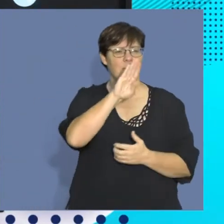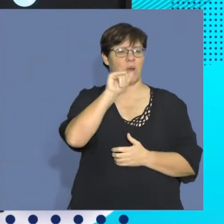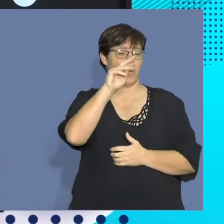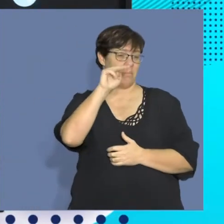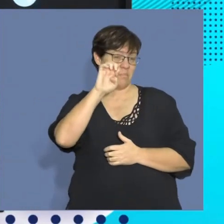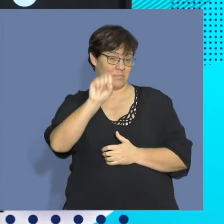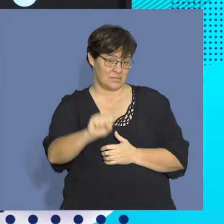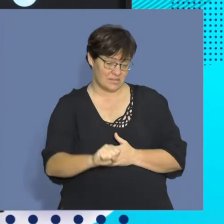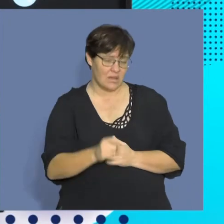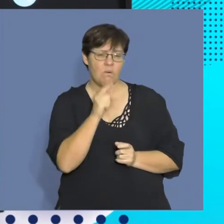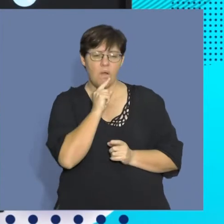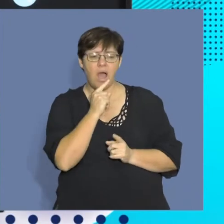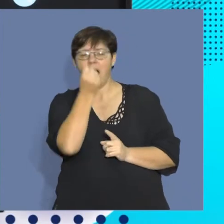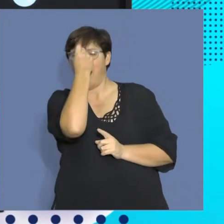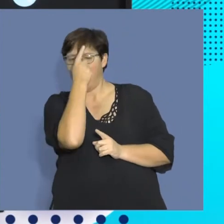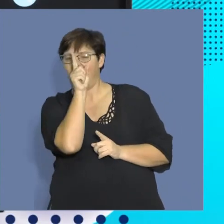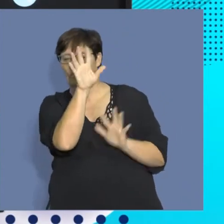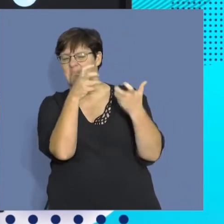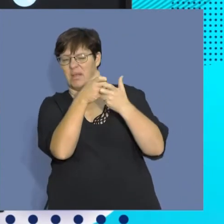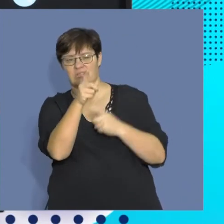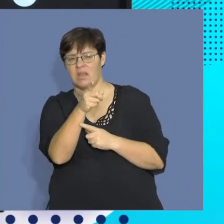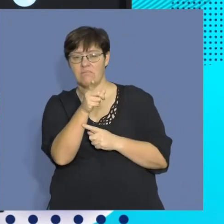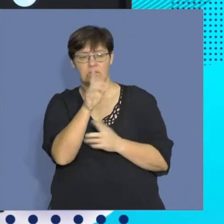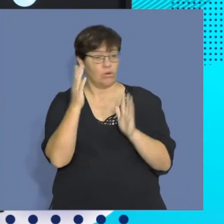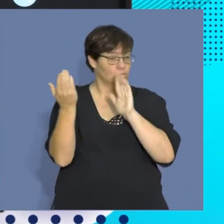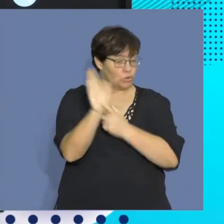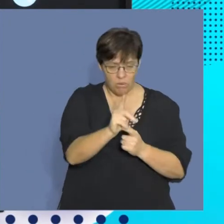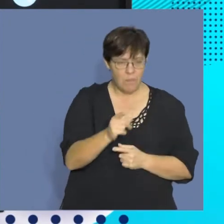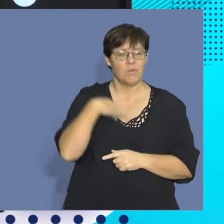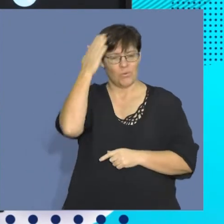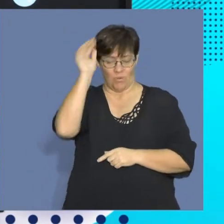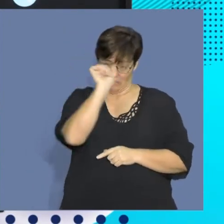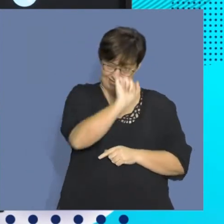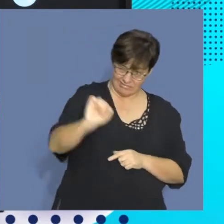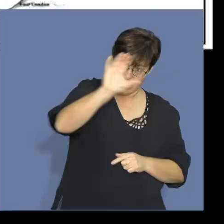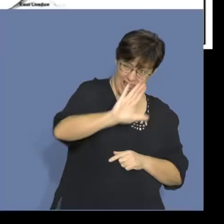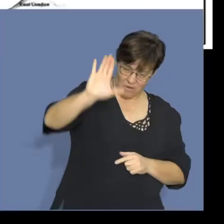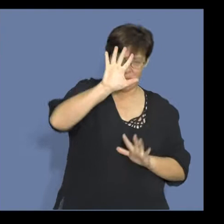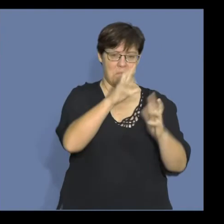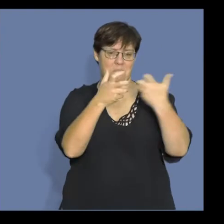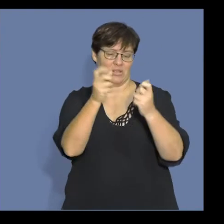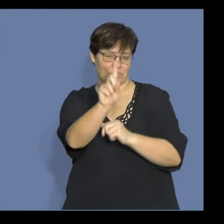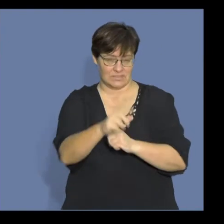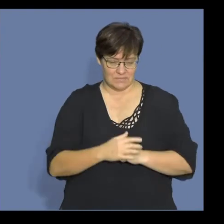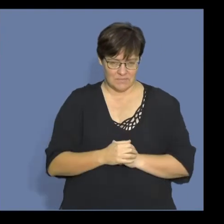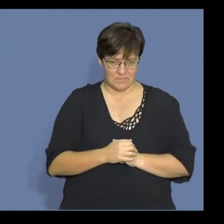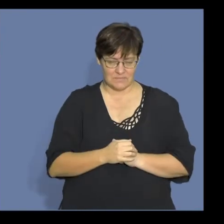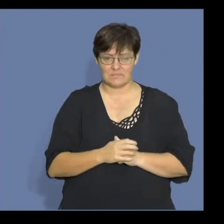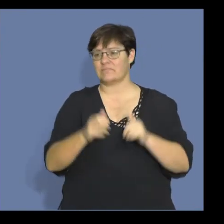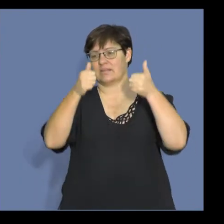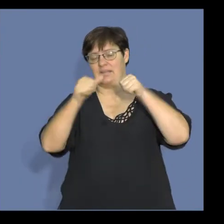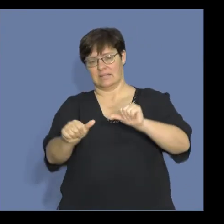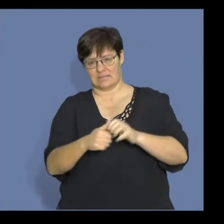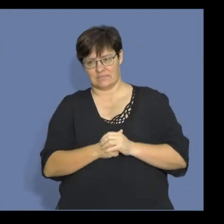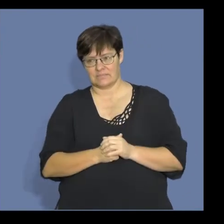and it does help because it gives you context to the location if those are not shown on the map. Right, so the next